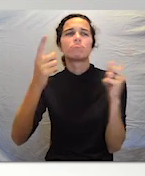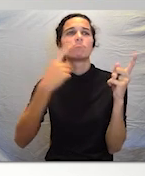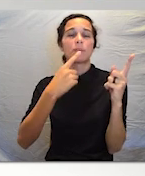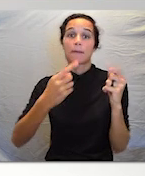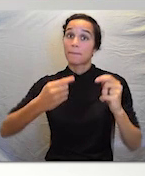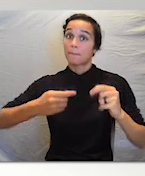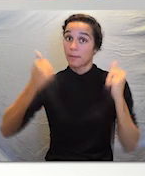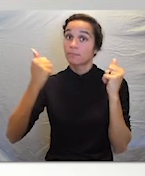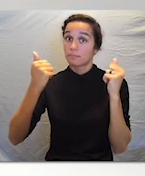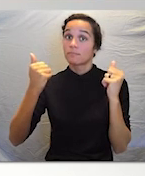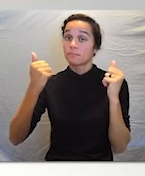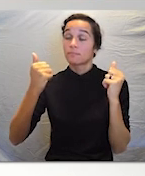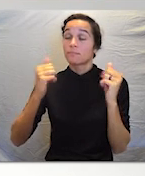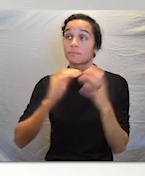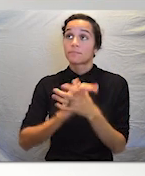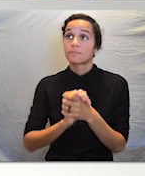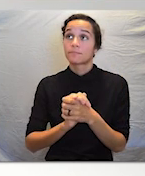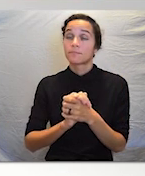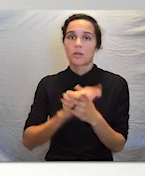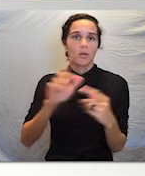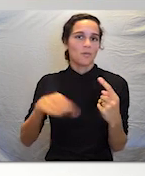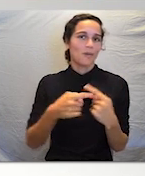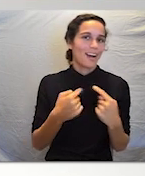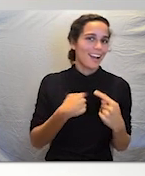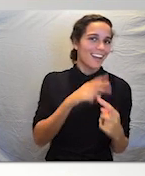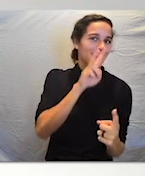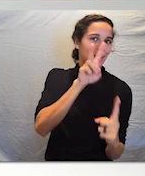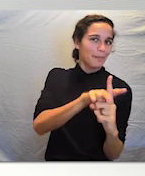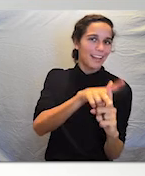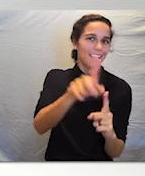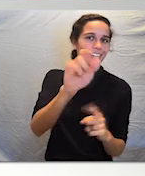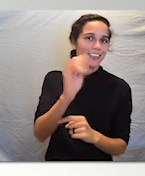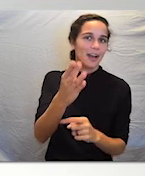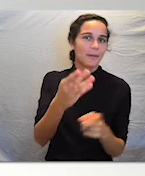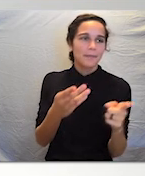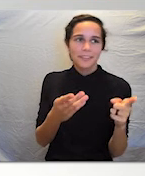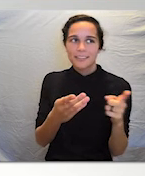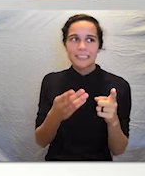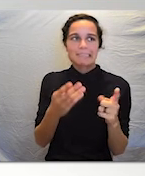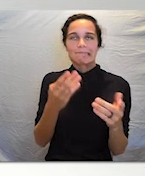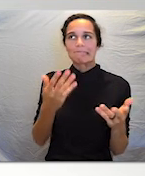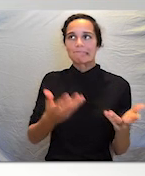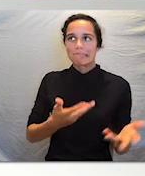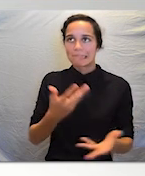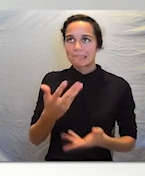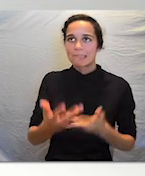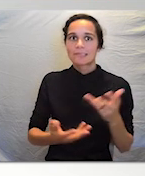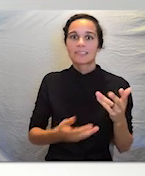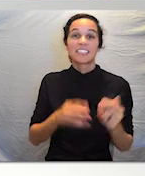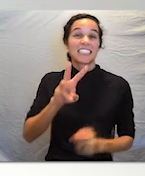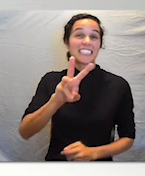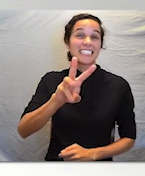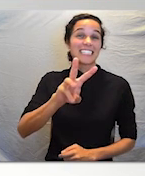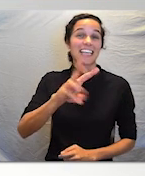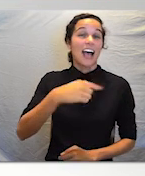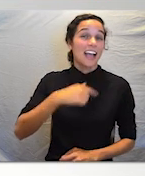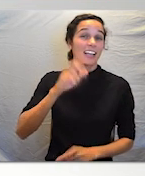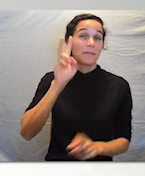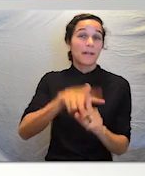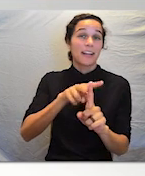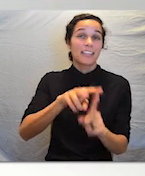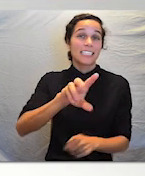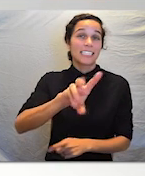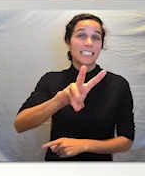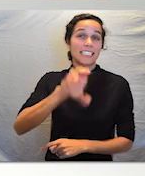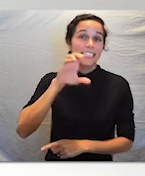away. And when I applied for jobs, it took me 600 applications to finally get